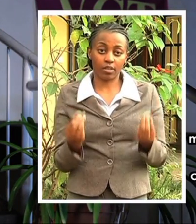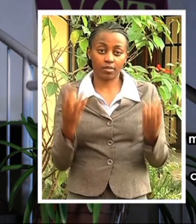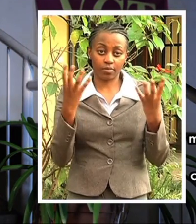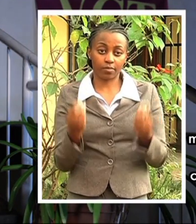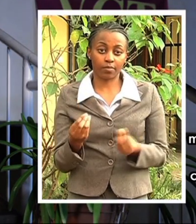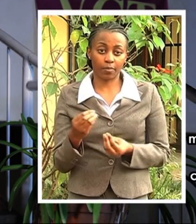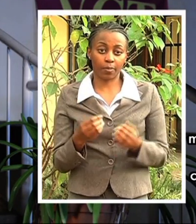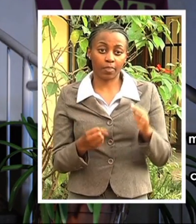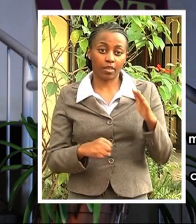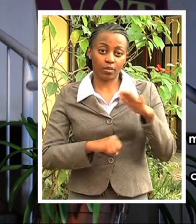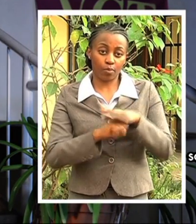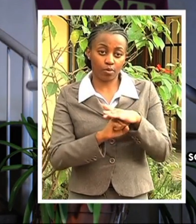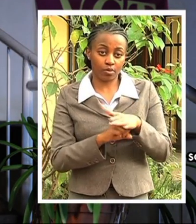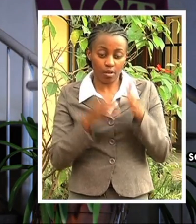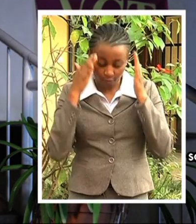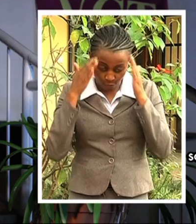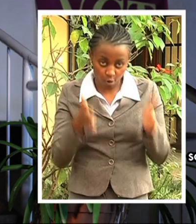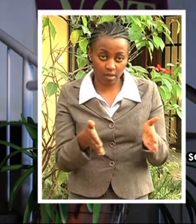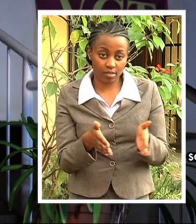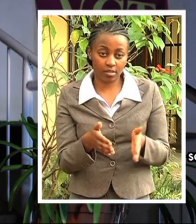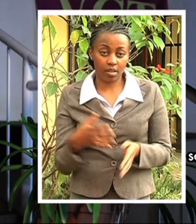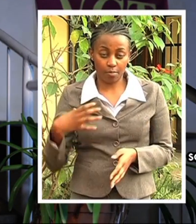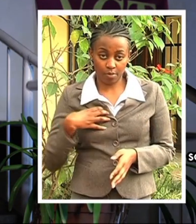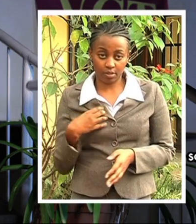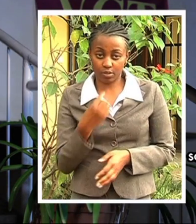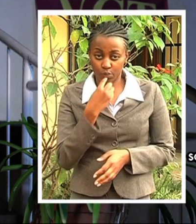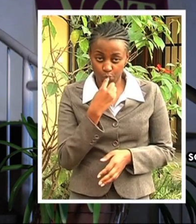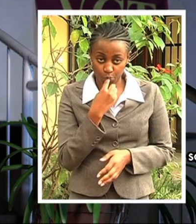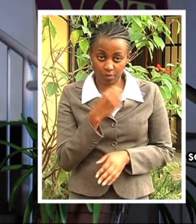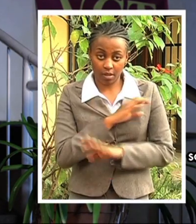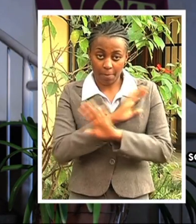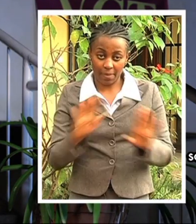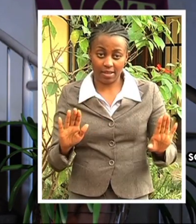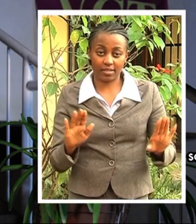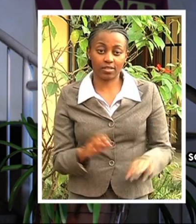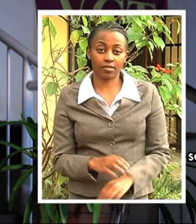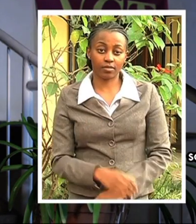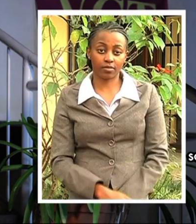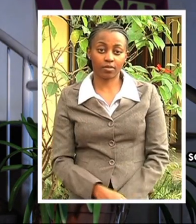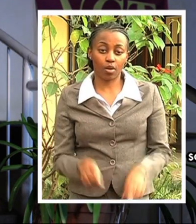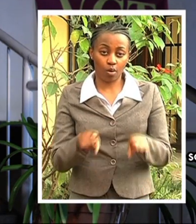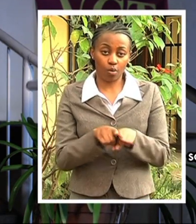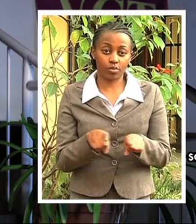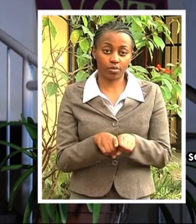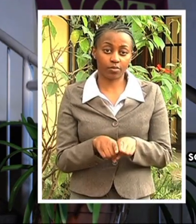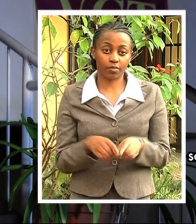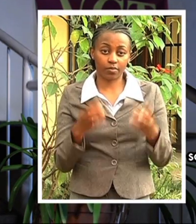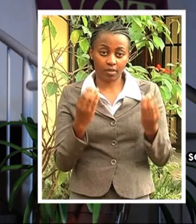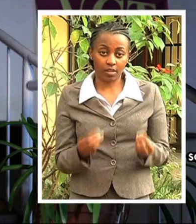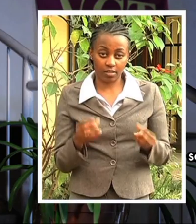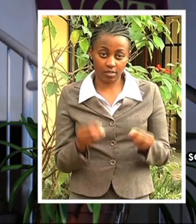even to your own family members, so that they support you. You do you practice whatever method you have